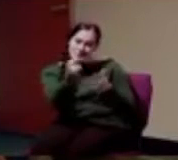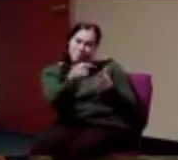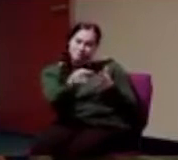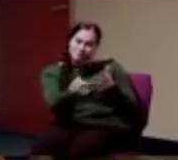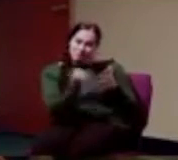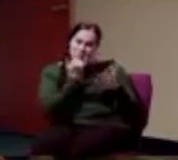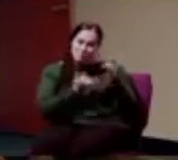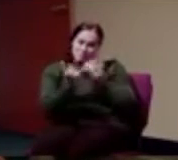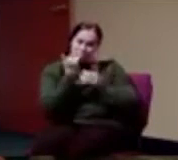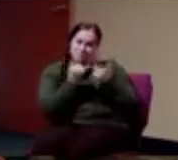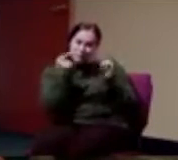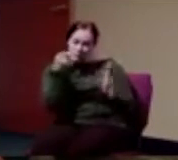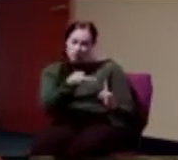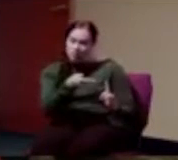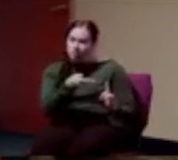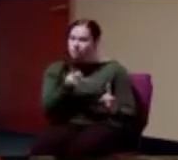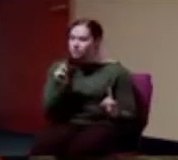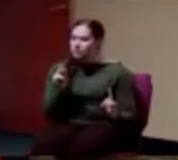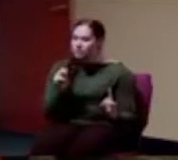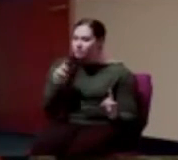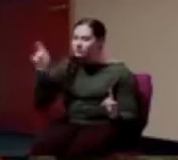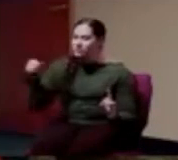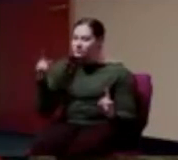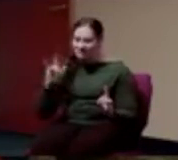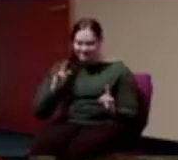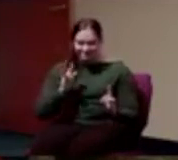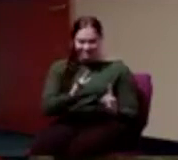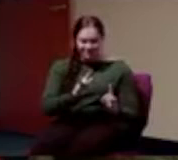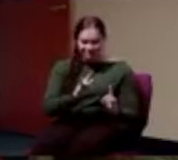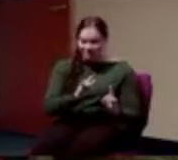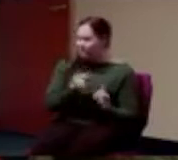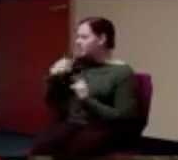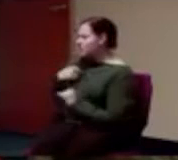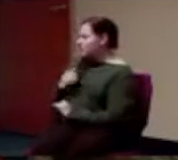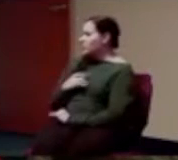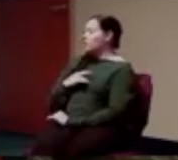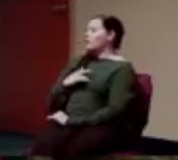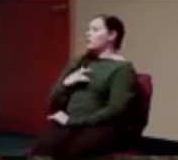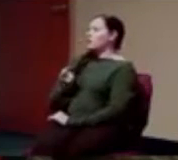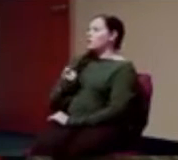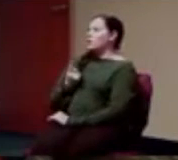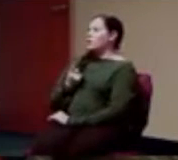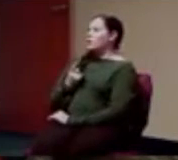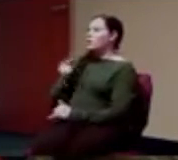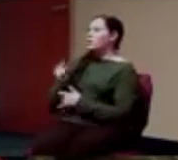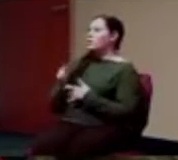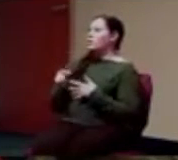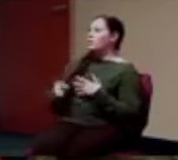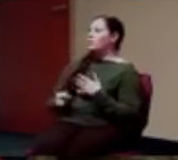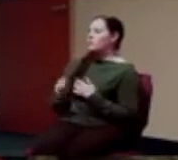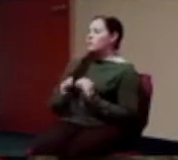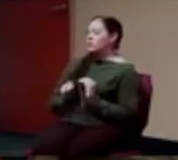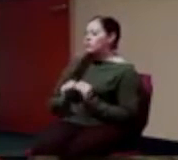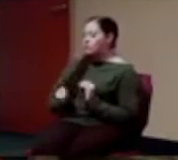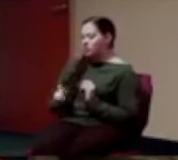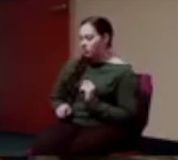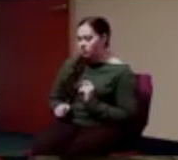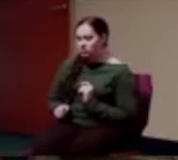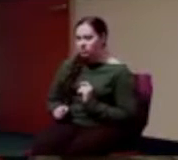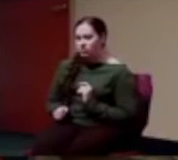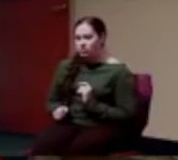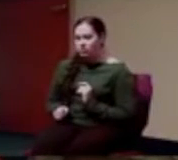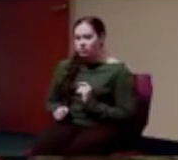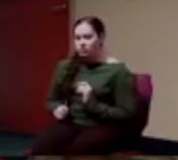needs to cause the heart to turn? The Bible doesn't say that Jesus accused them. it doesn't say that he mentioned anything. It simply says